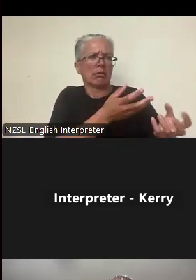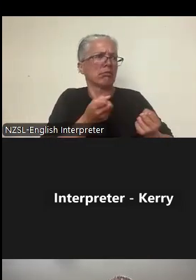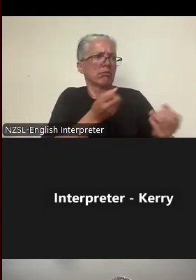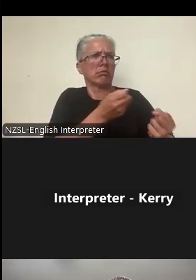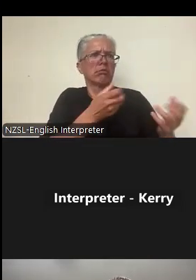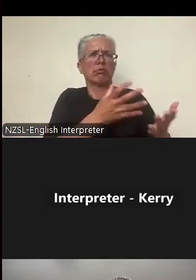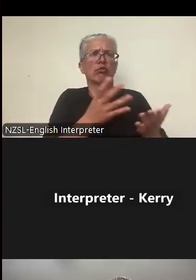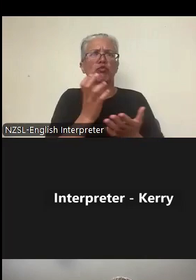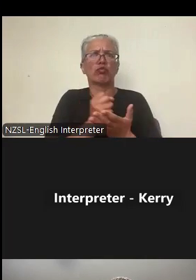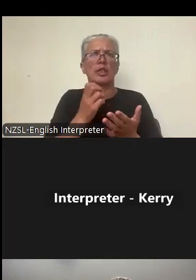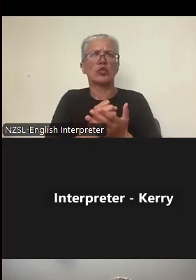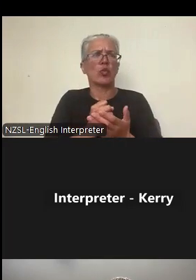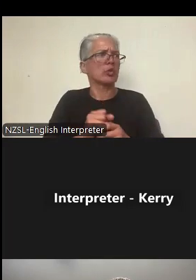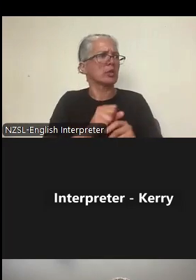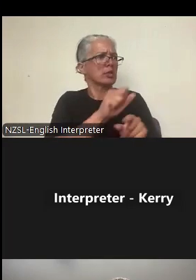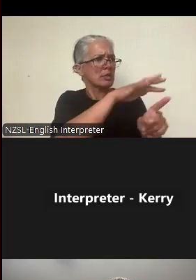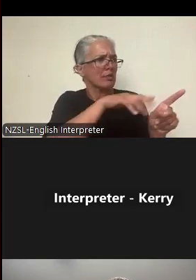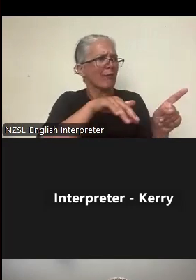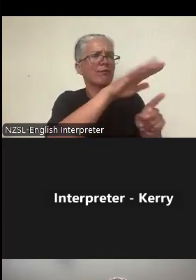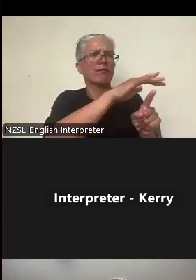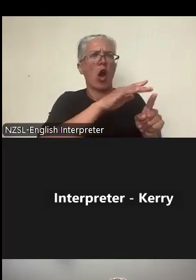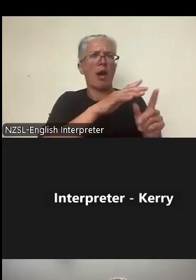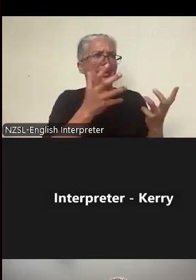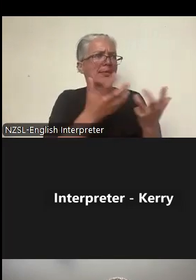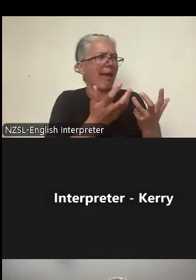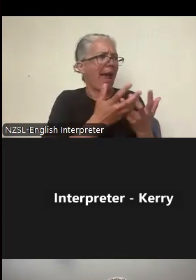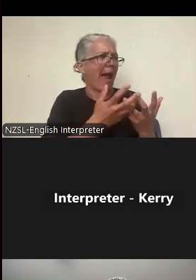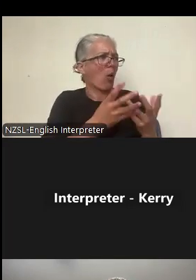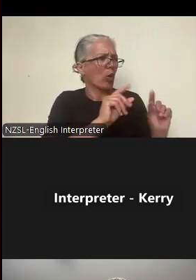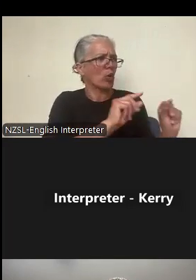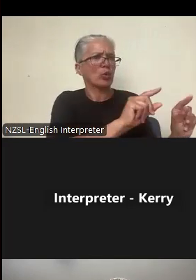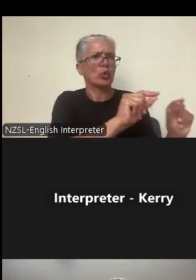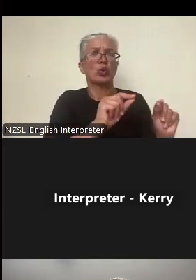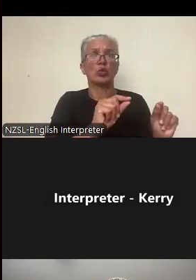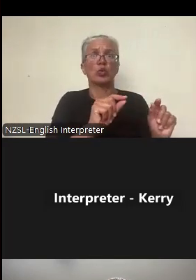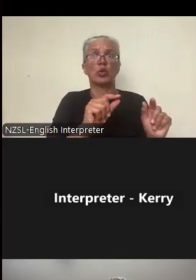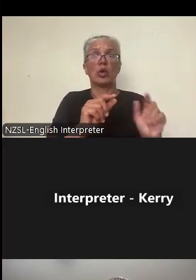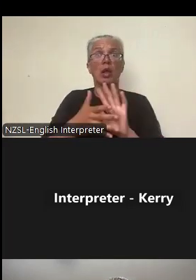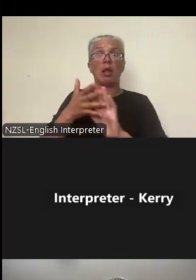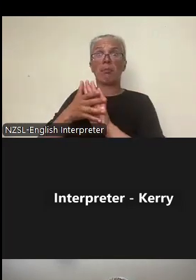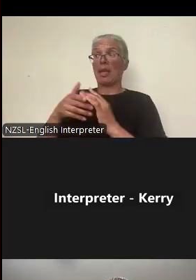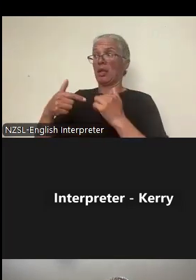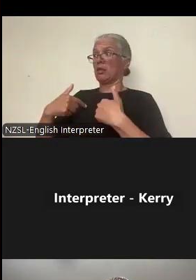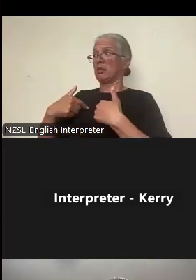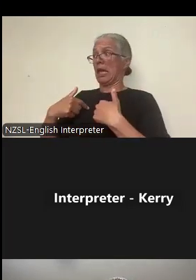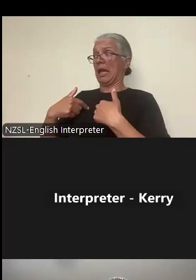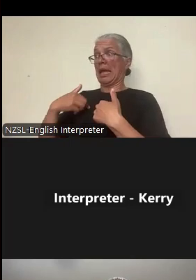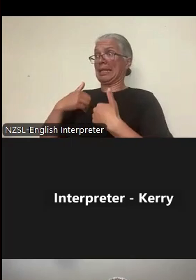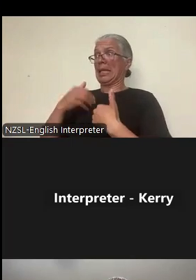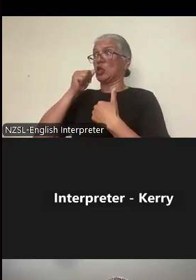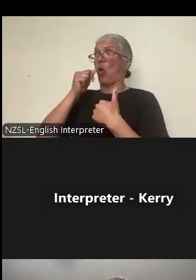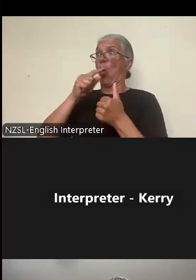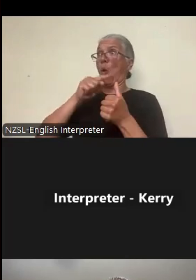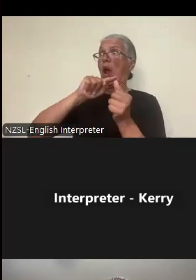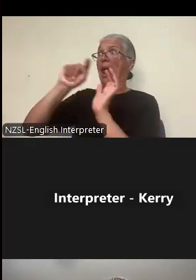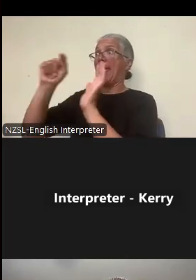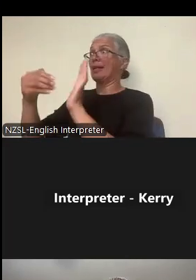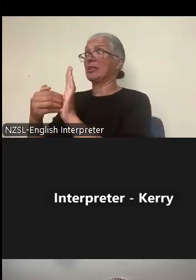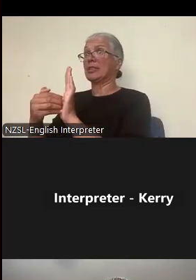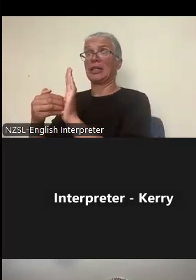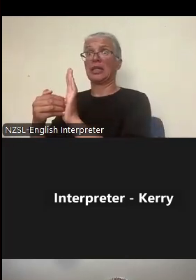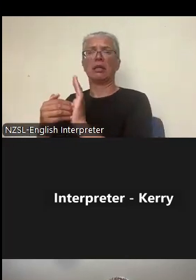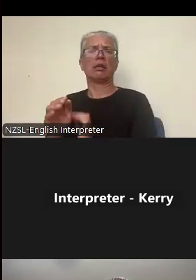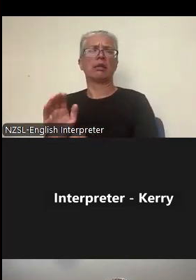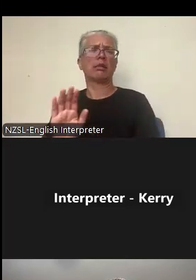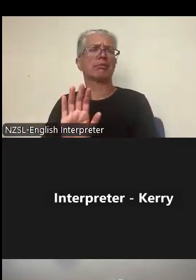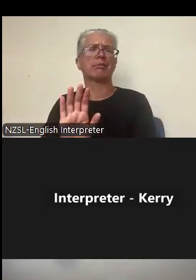make student achievement happen. So it's not saying that principals need to know everything, but it means